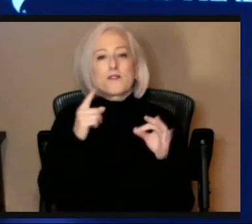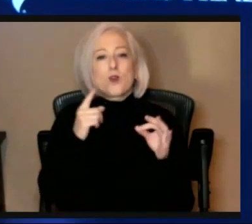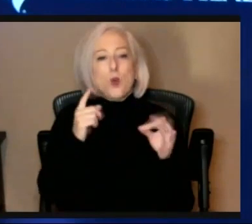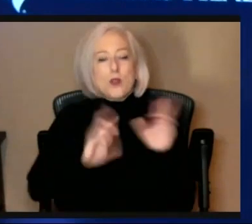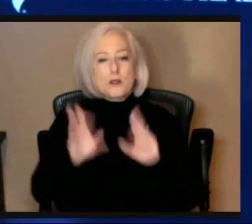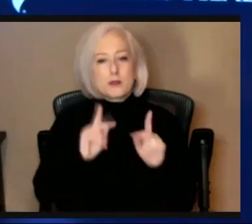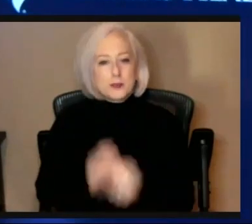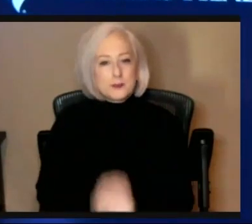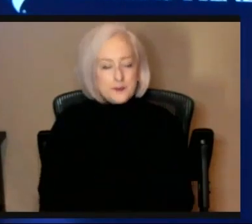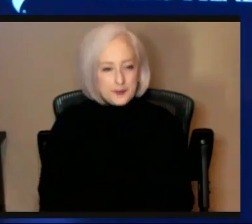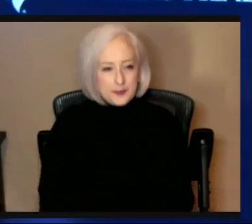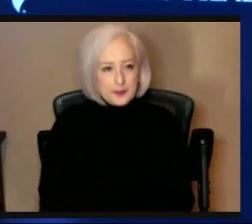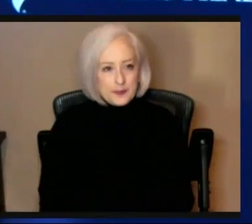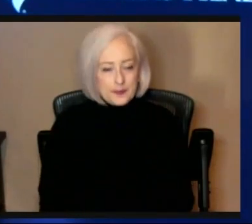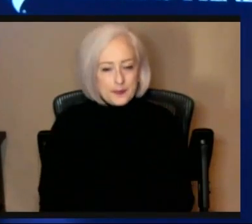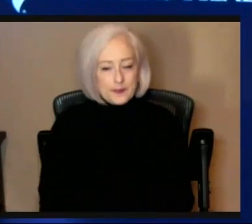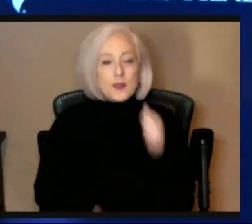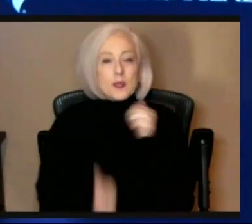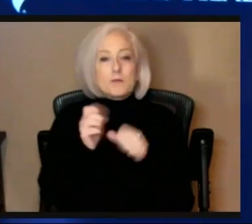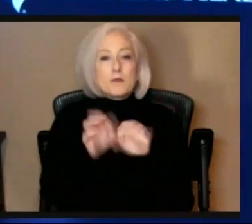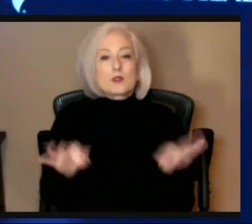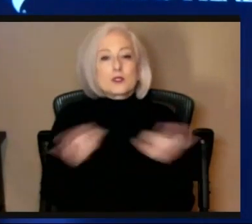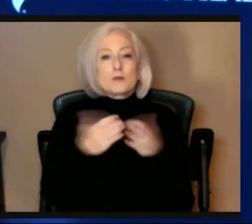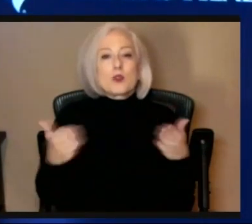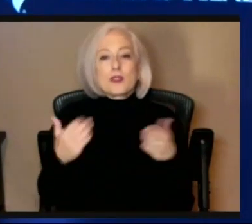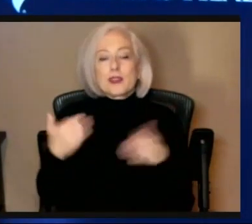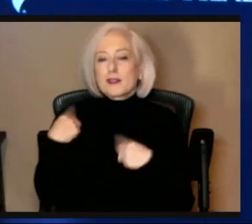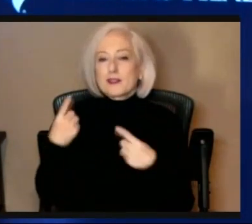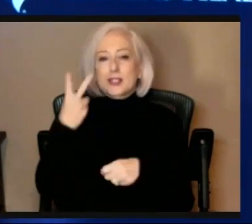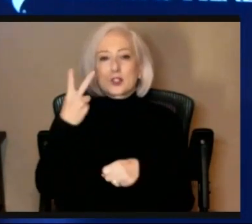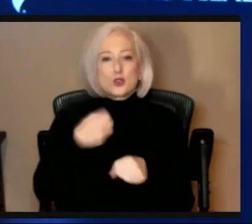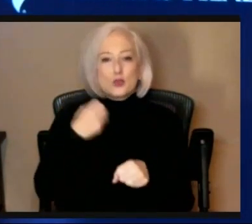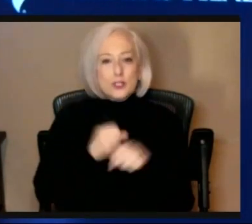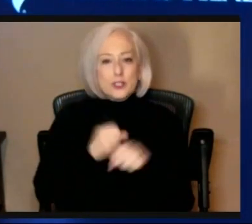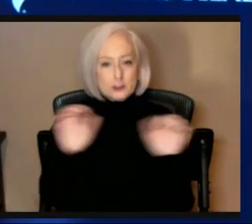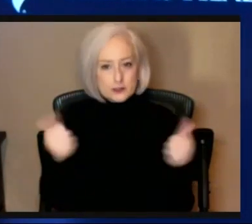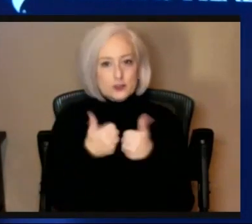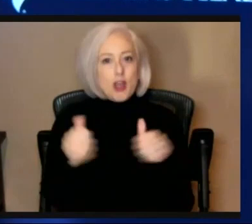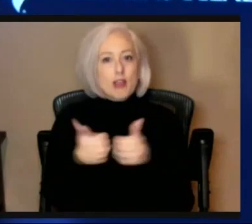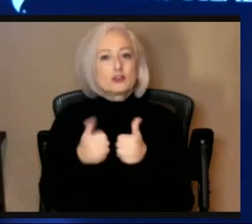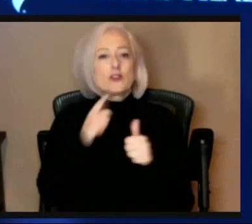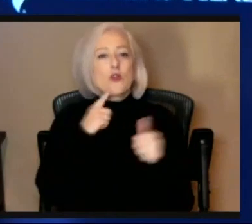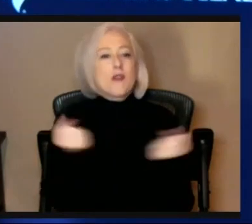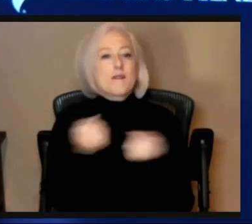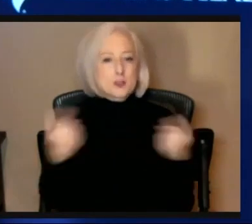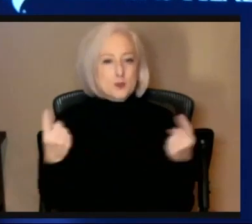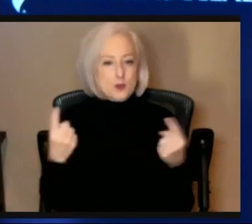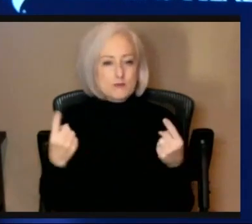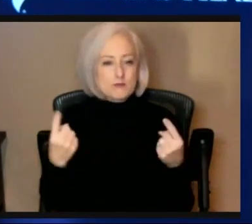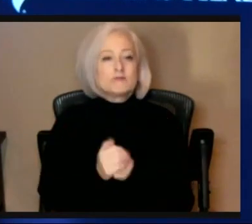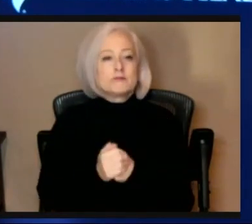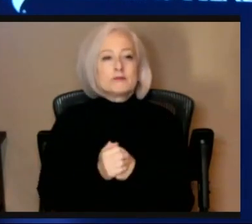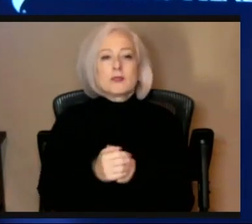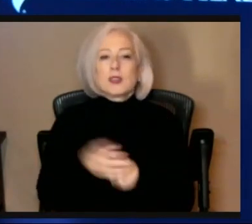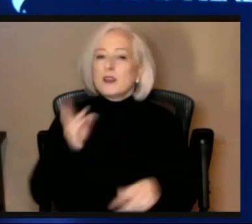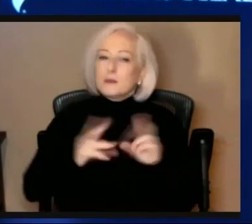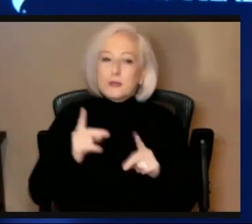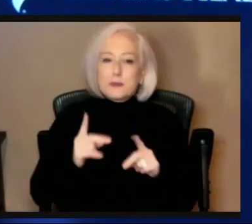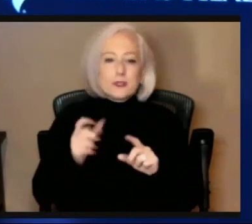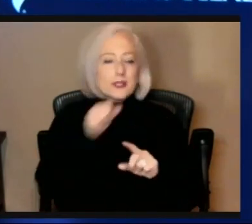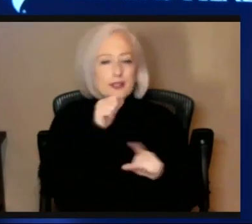can say is the last 2 years have been challenging for everybody. People have not come in to see their